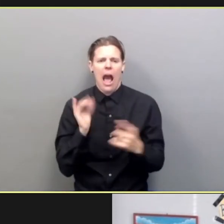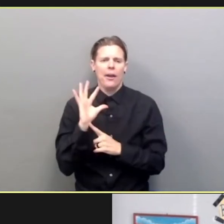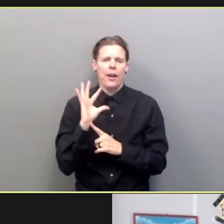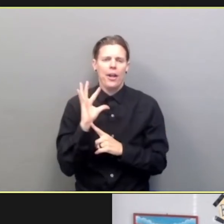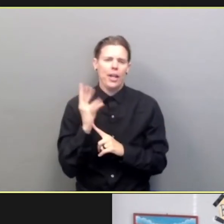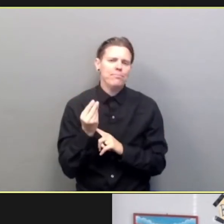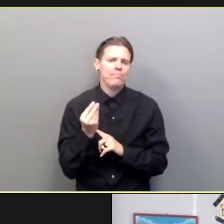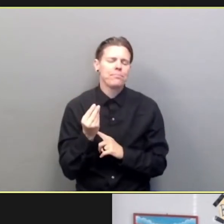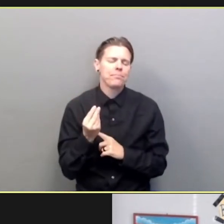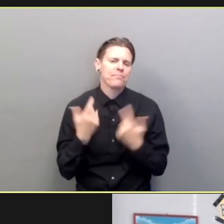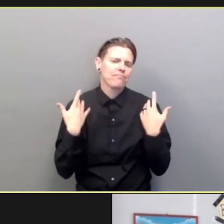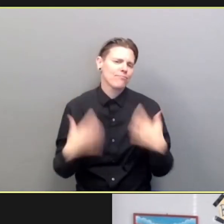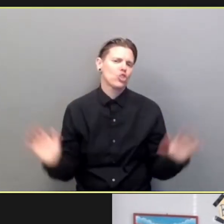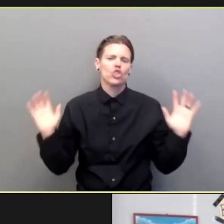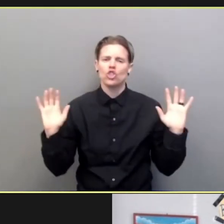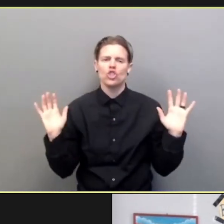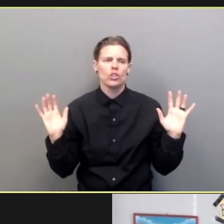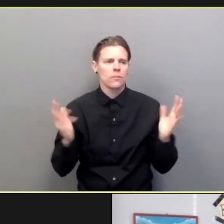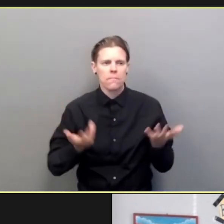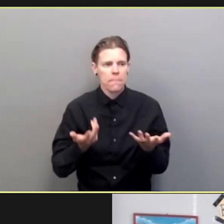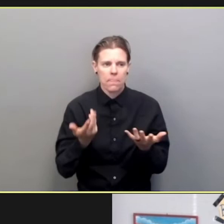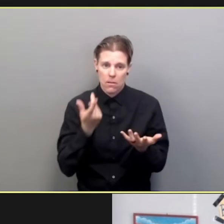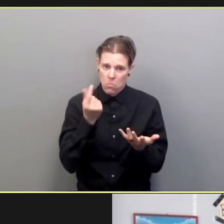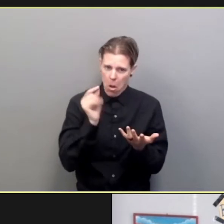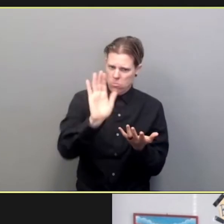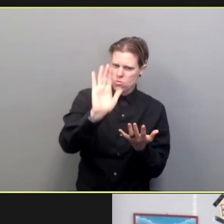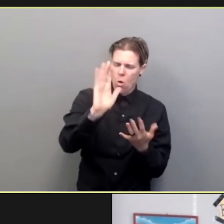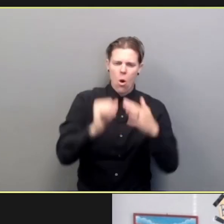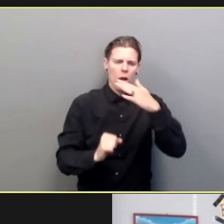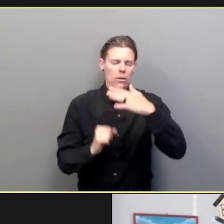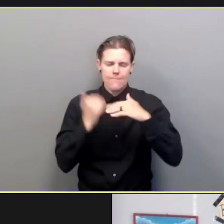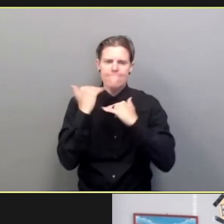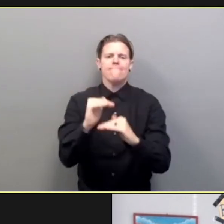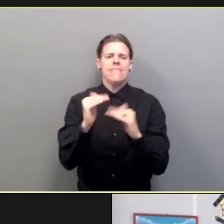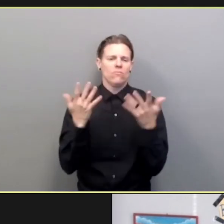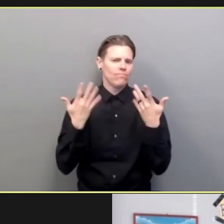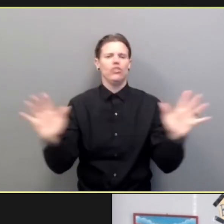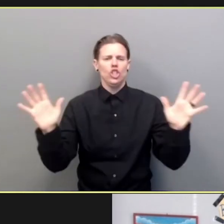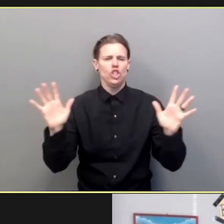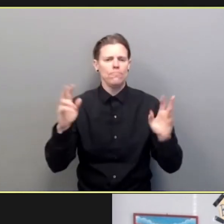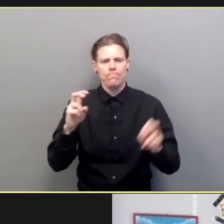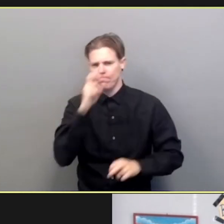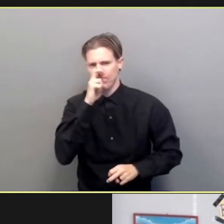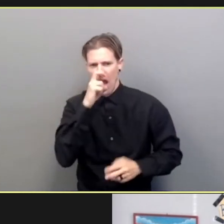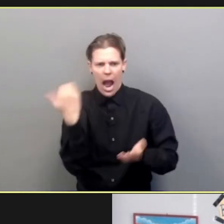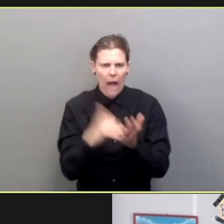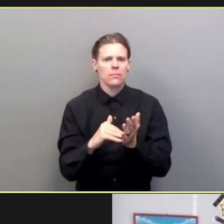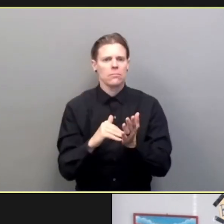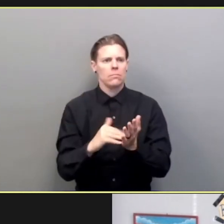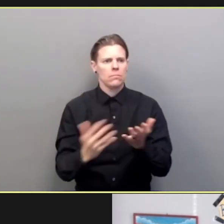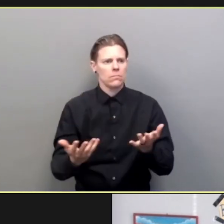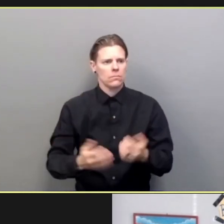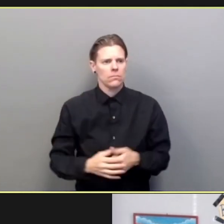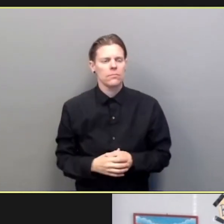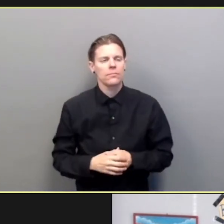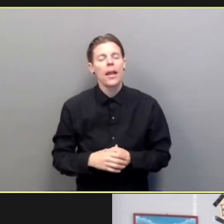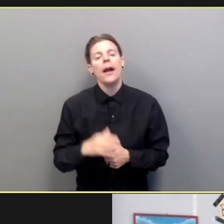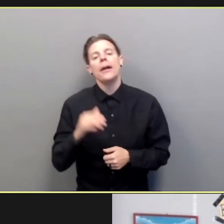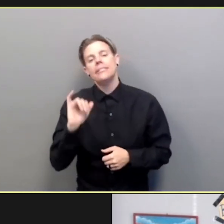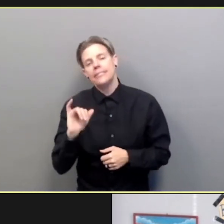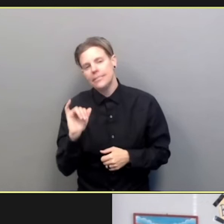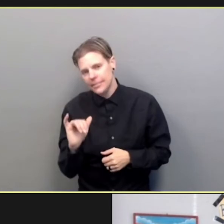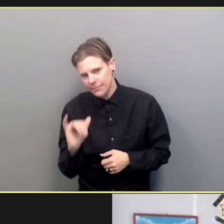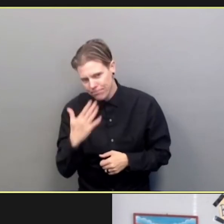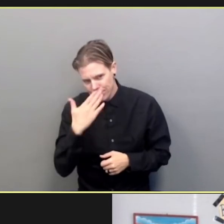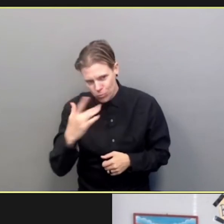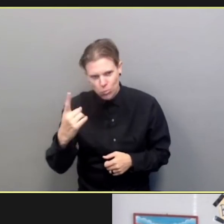Well, I mean, I think that's a great question. And I think that I think what we're trying to do is